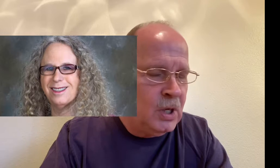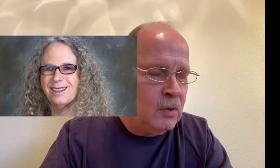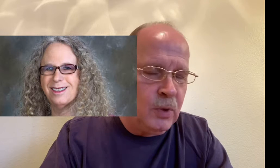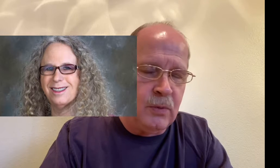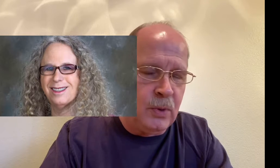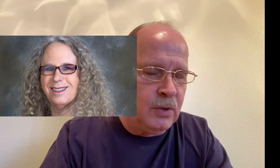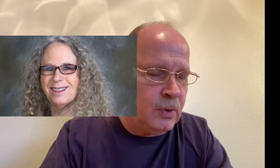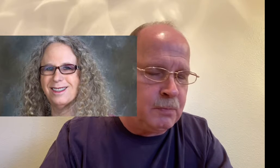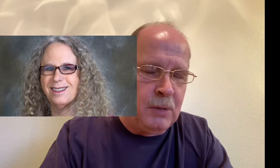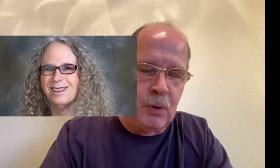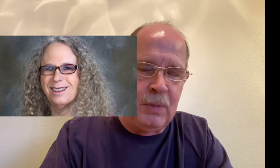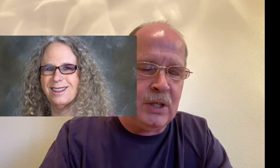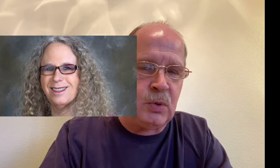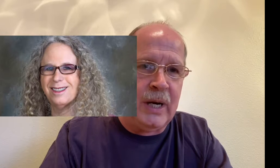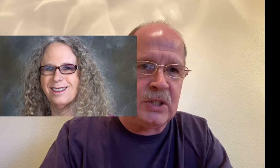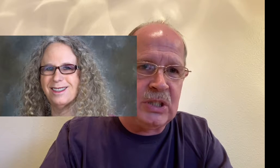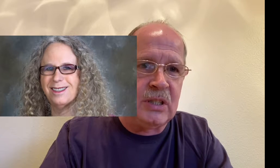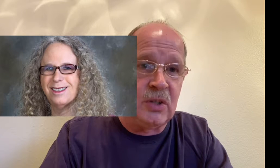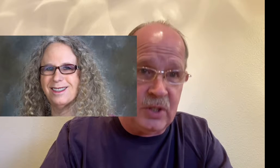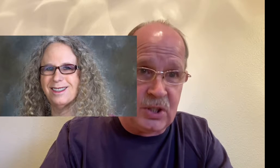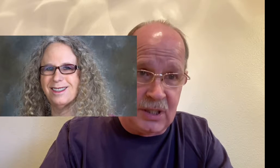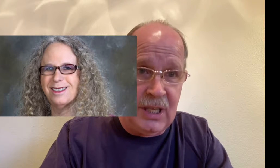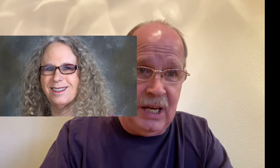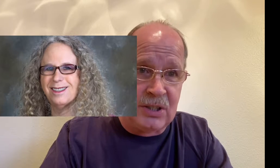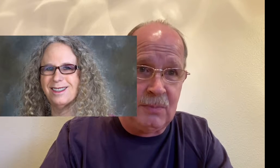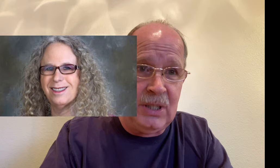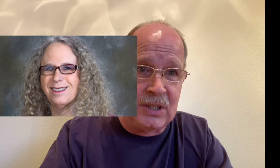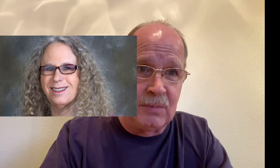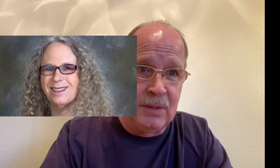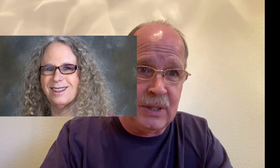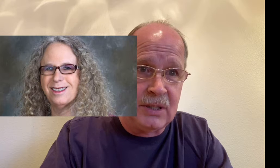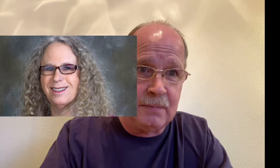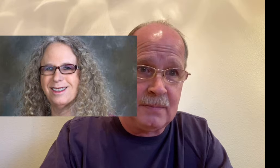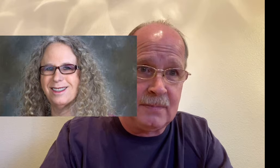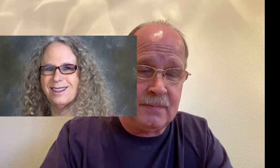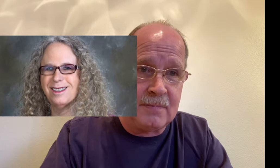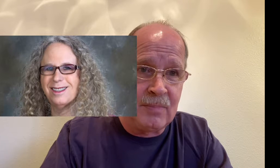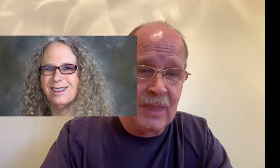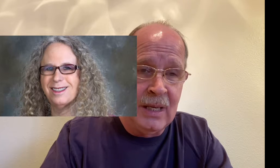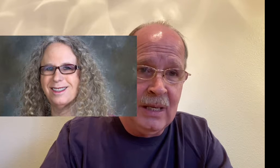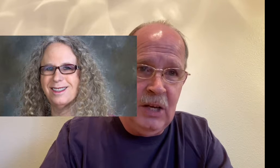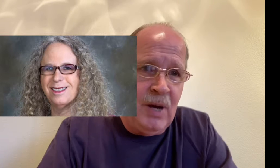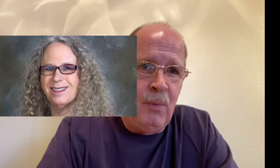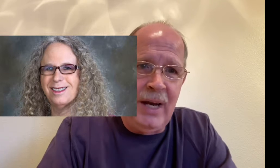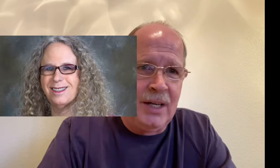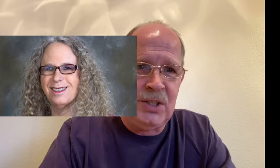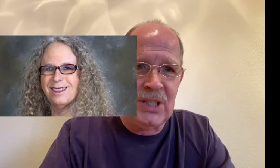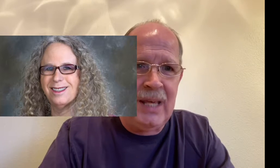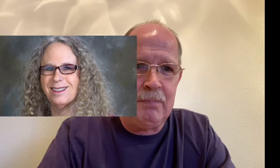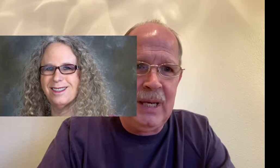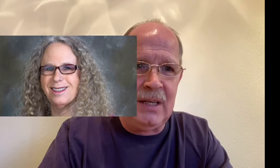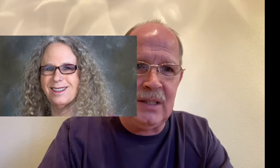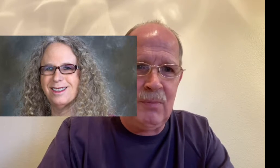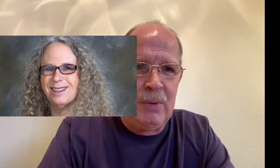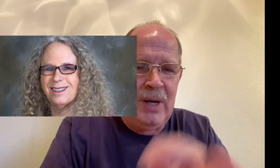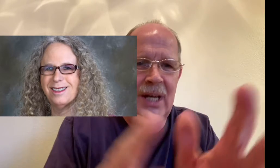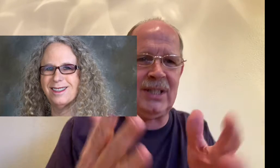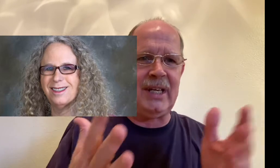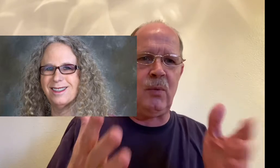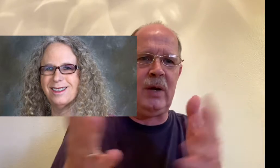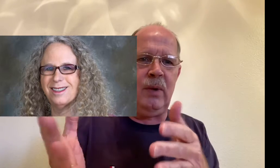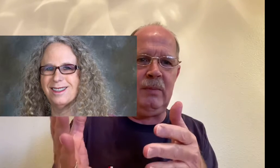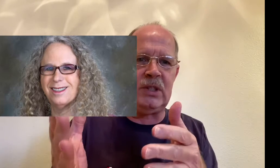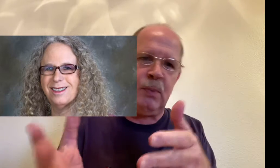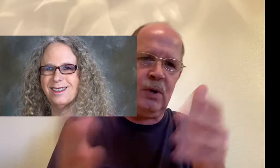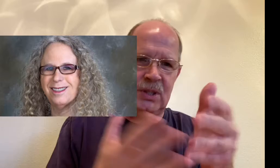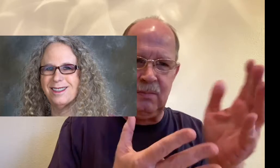problem with people being transgender, there still has to be some limits. If not, why not just let men, why not take